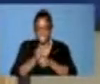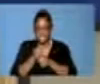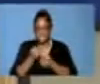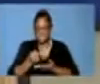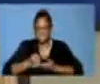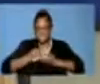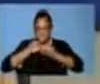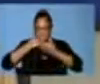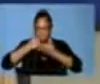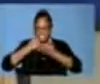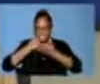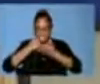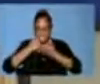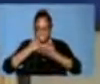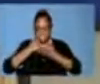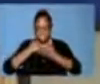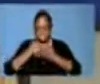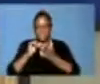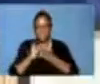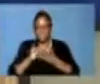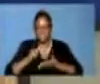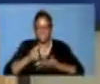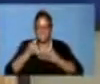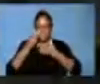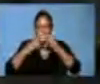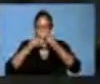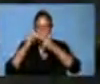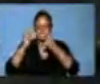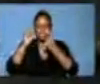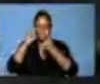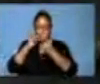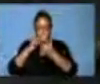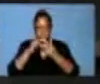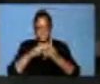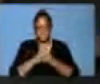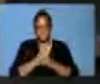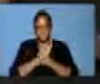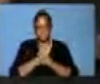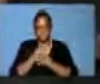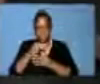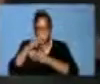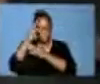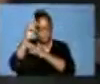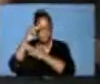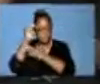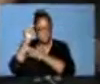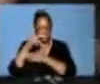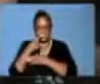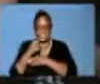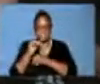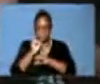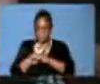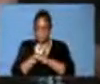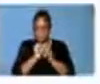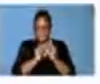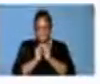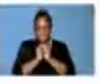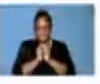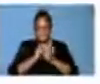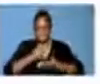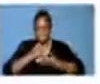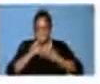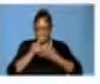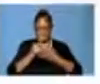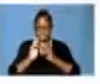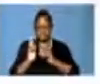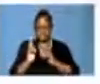could be going towards progress on development goals. The Prime Minister reasons that partnership is key to progress in